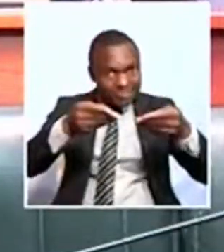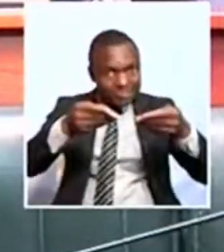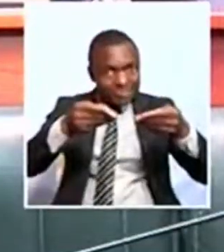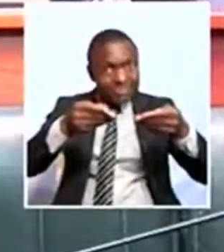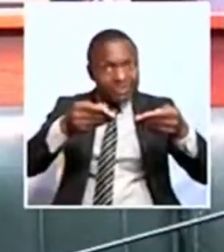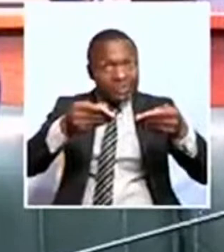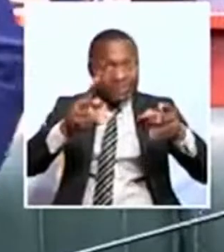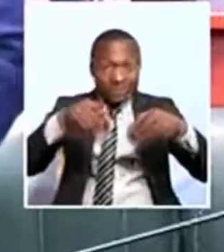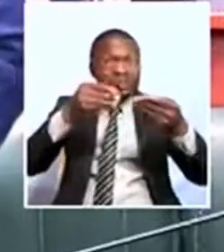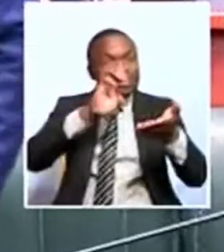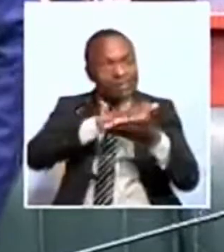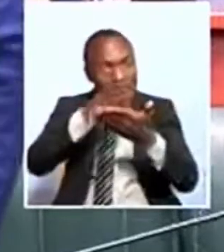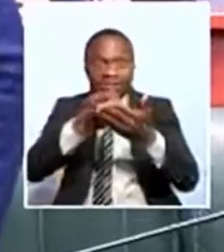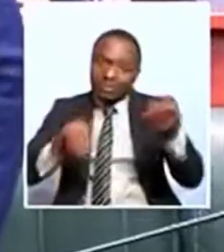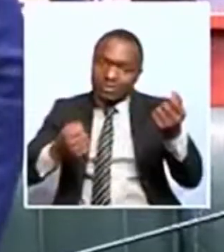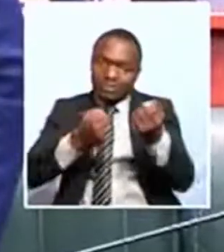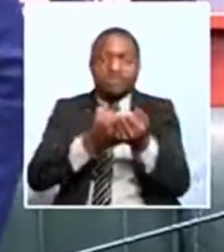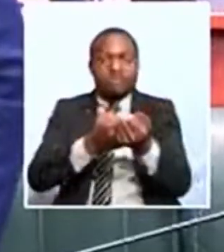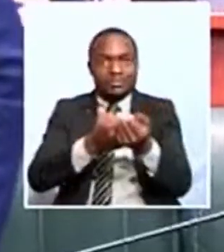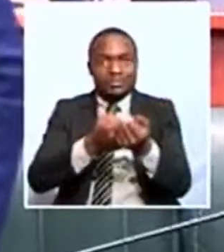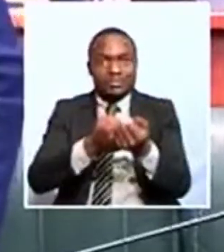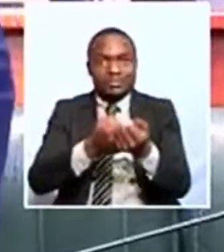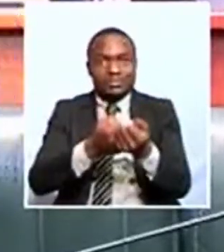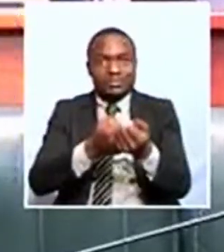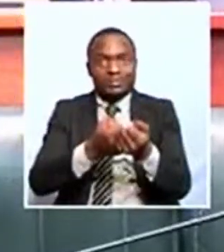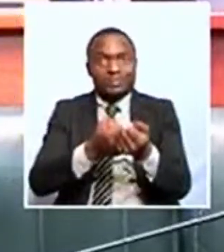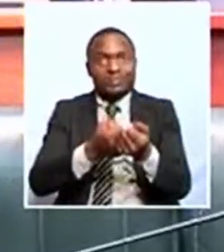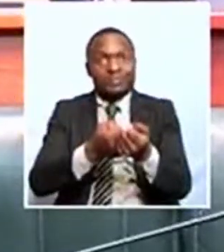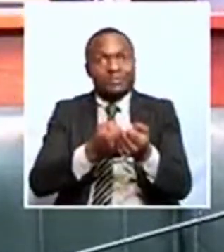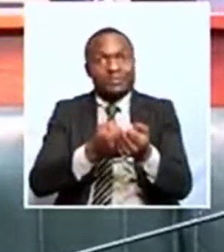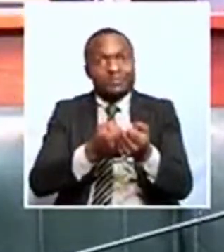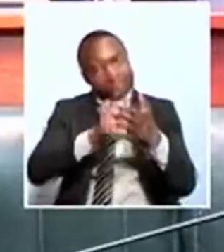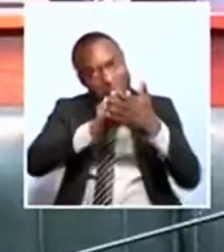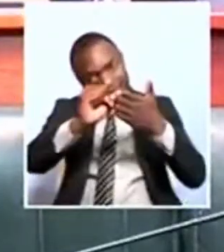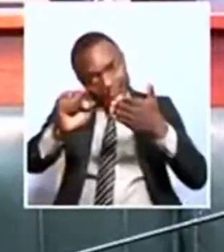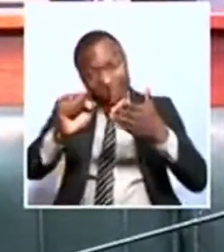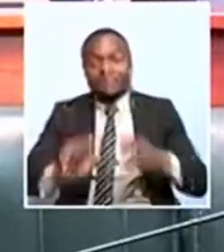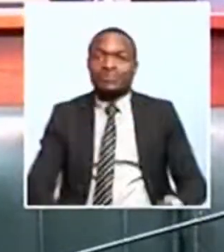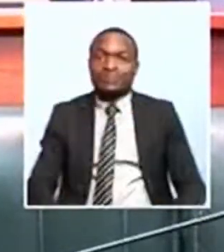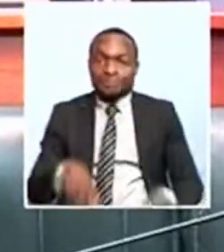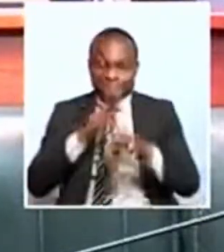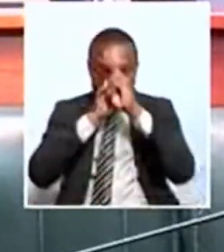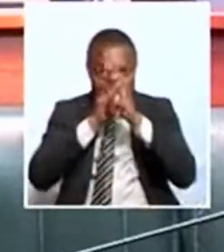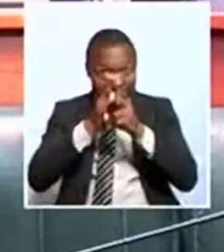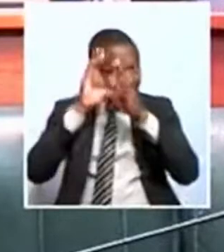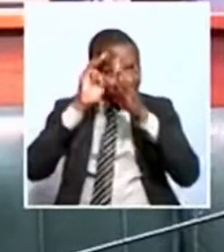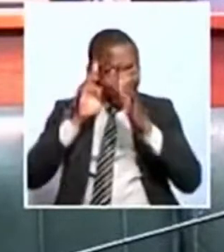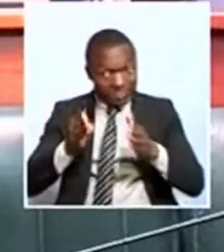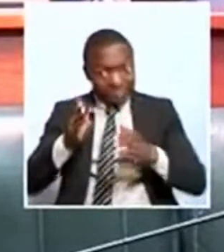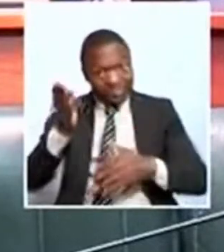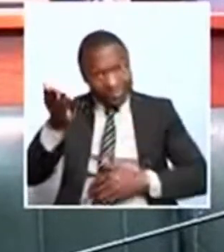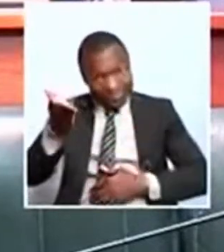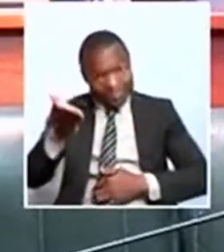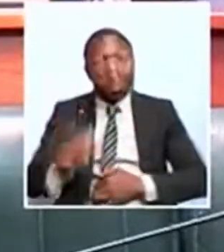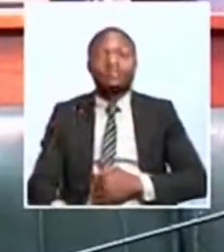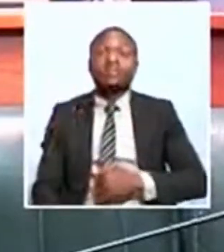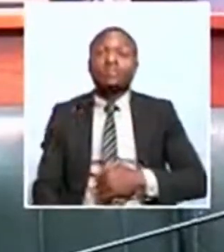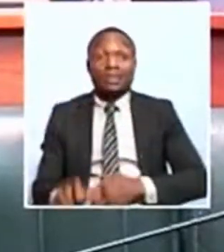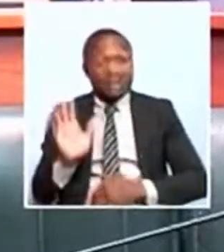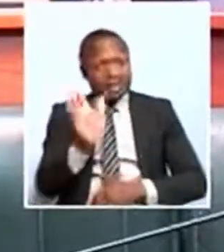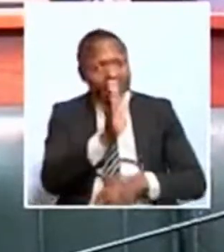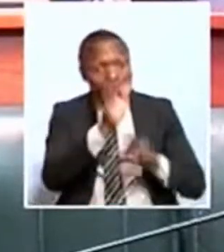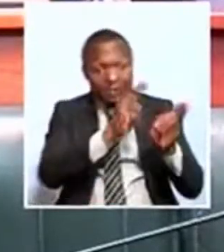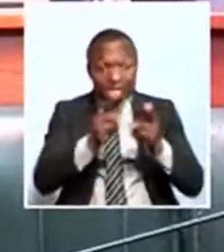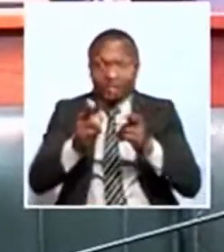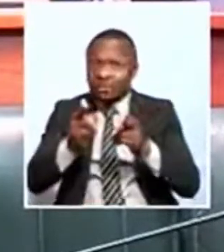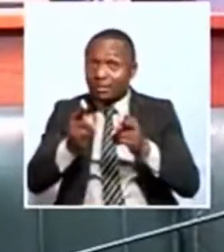support our assertions. Madam Speaker, the Honorable Minister on the floor, in his response to